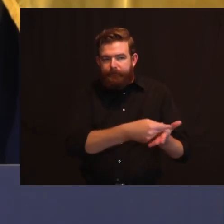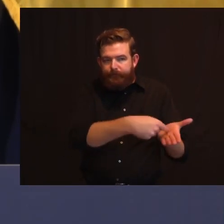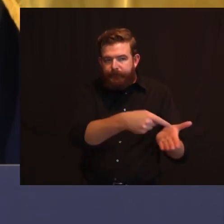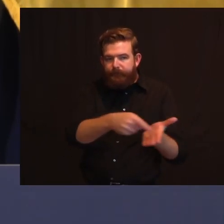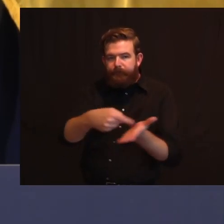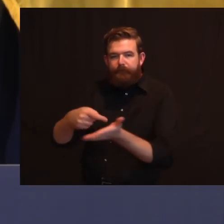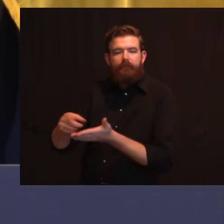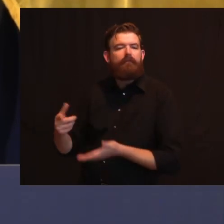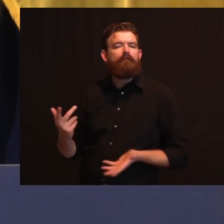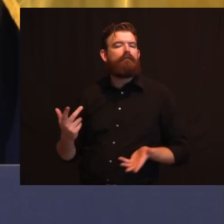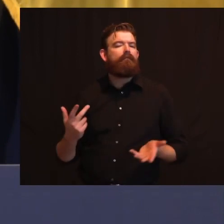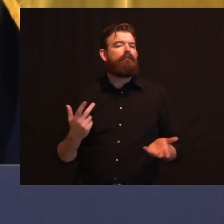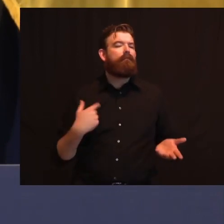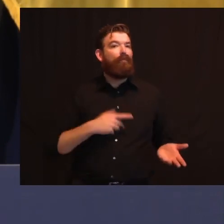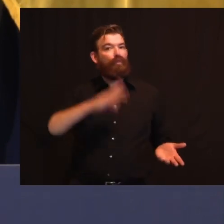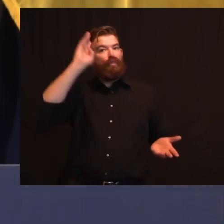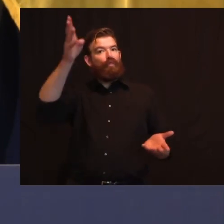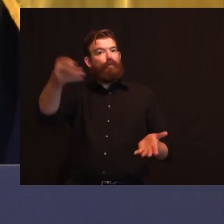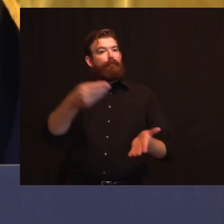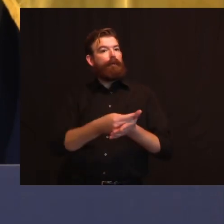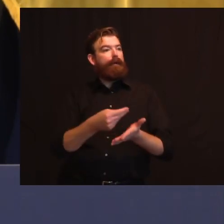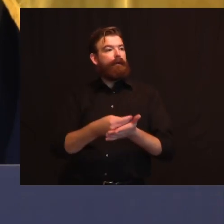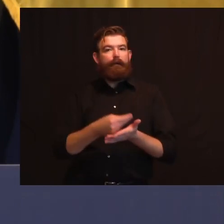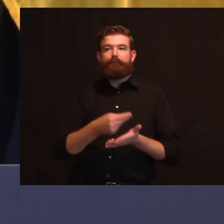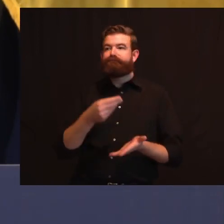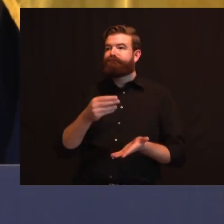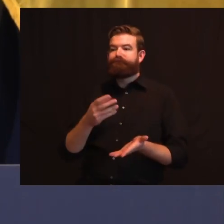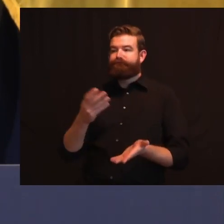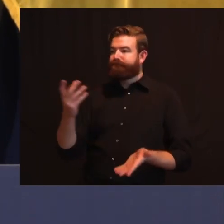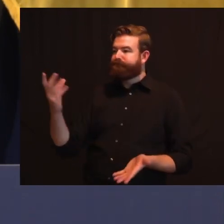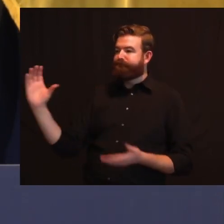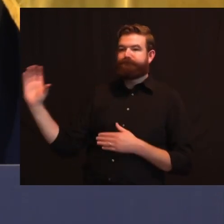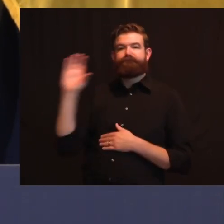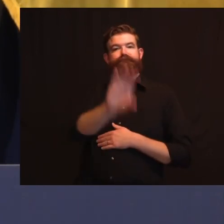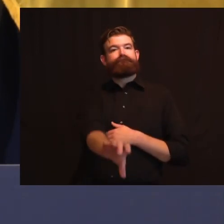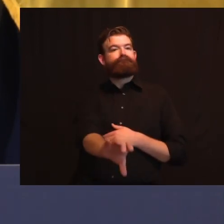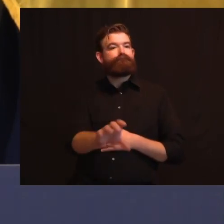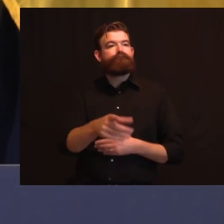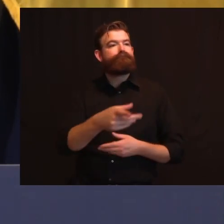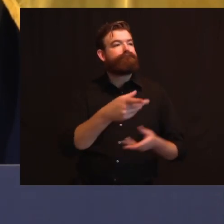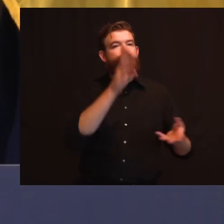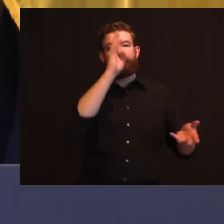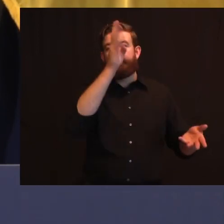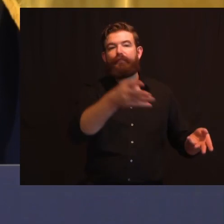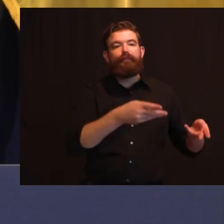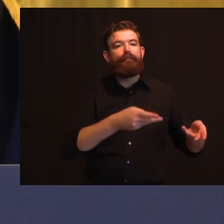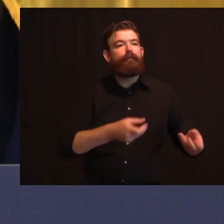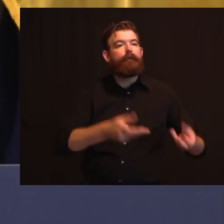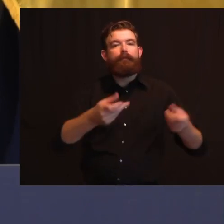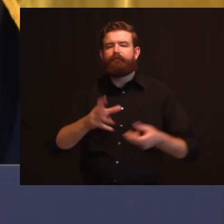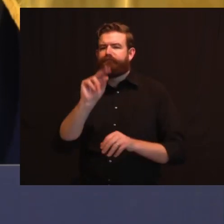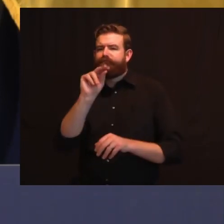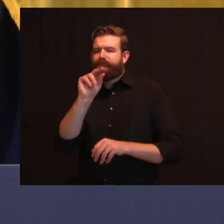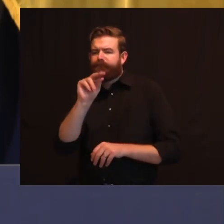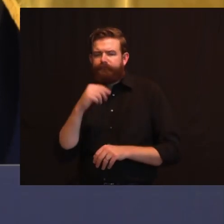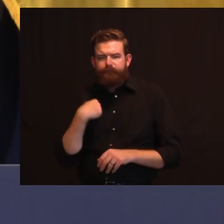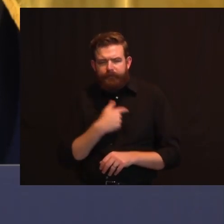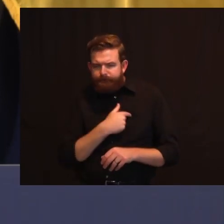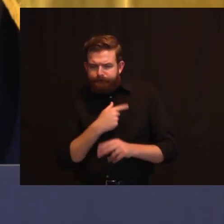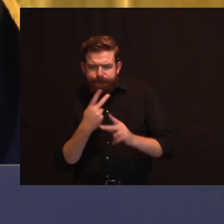districts. Secondly, it does give me an opportunity to say we don't have enough federal money, period. And